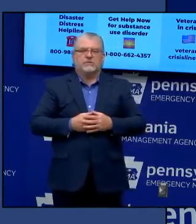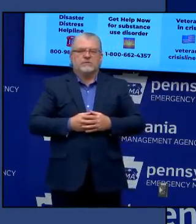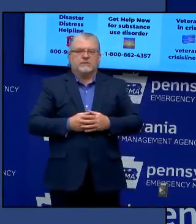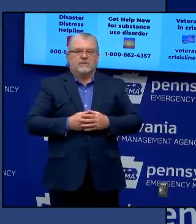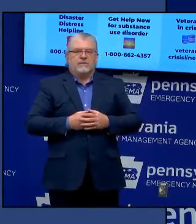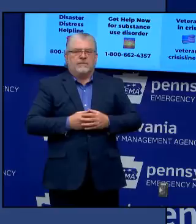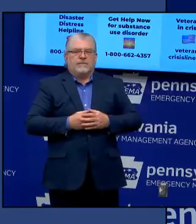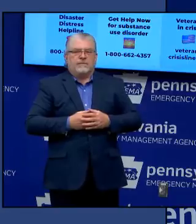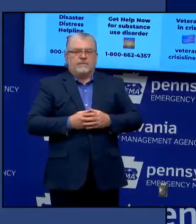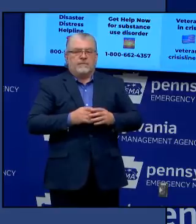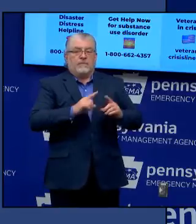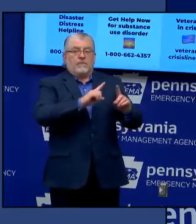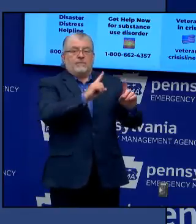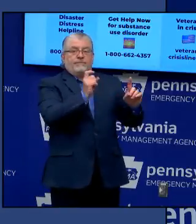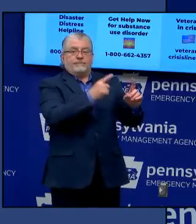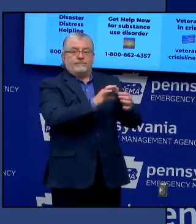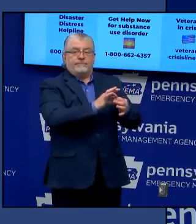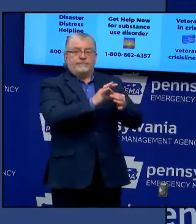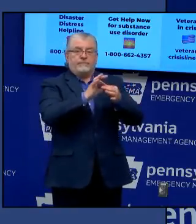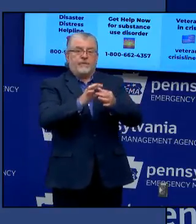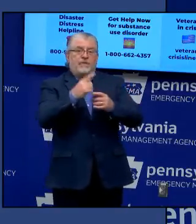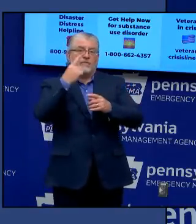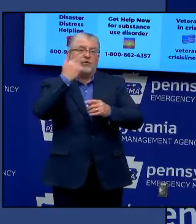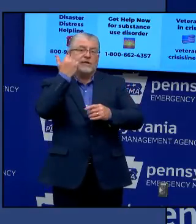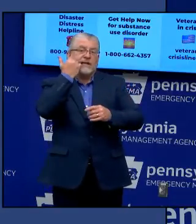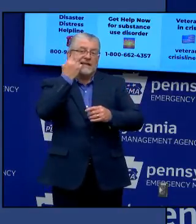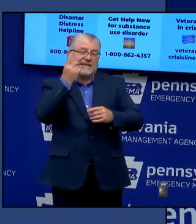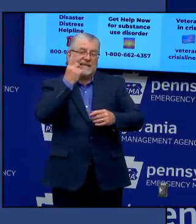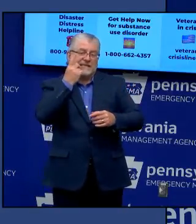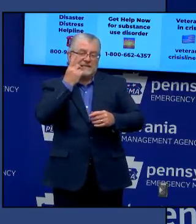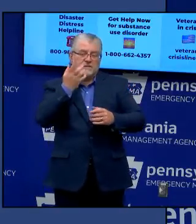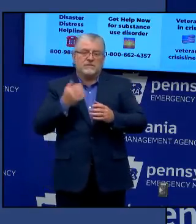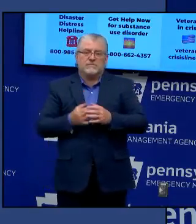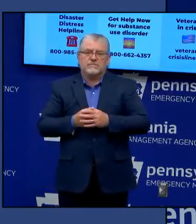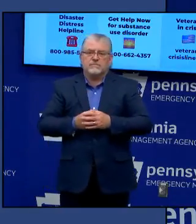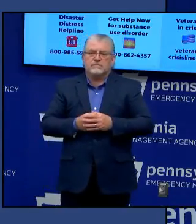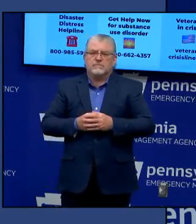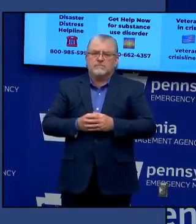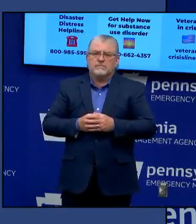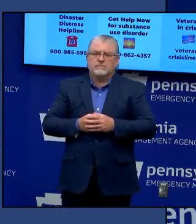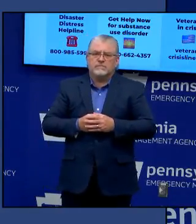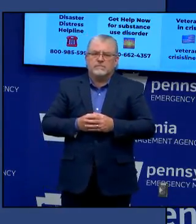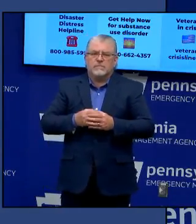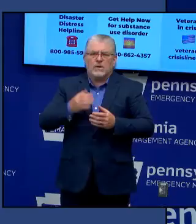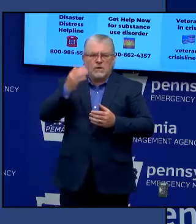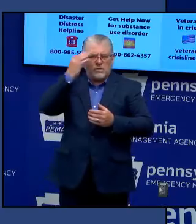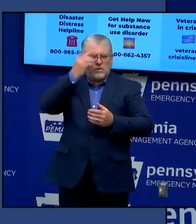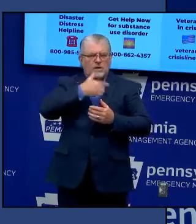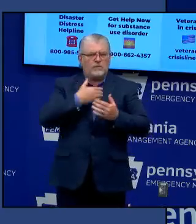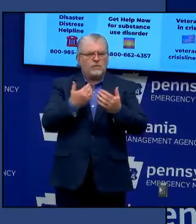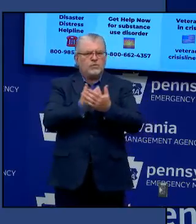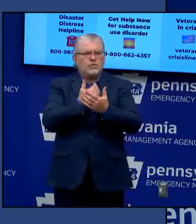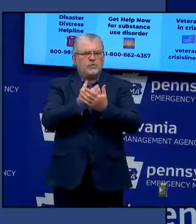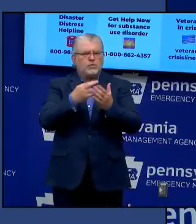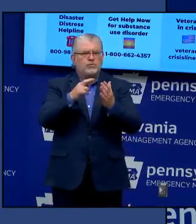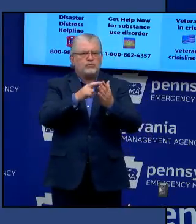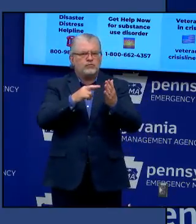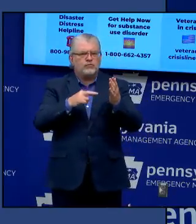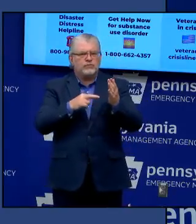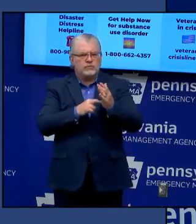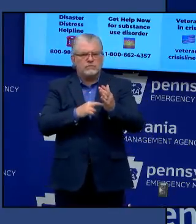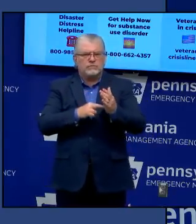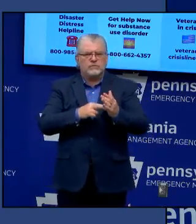for hospitals and elective surgeries in place. Are dentists affected by the rule, and are dentists' offices allowed to reopen to